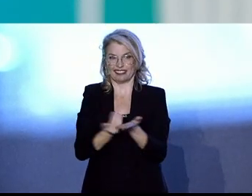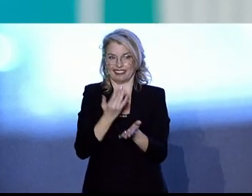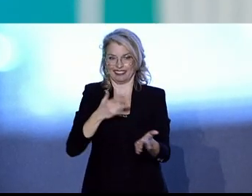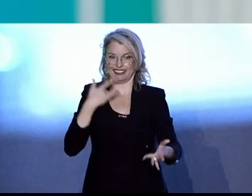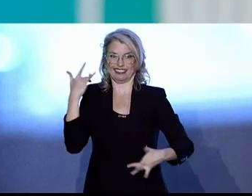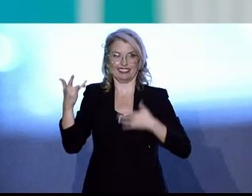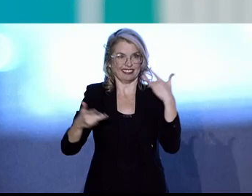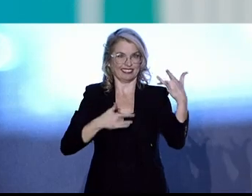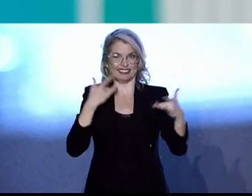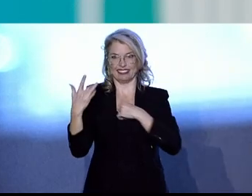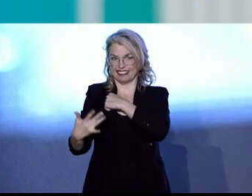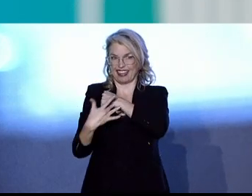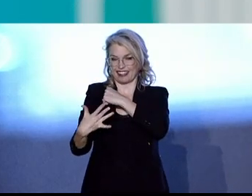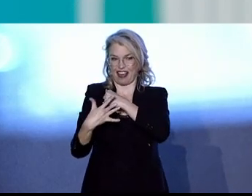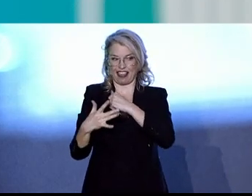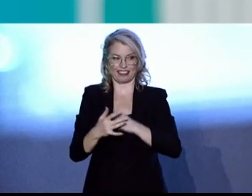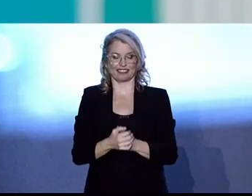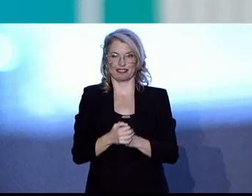new technology.